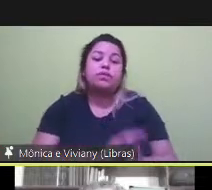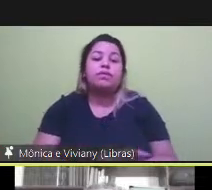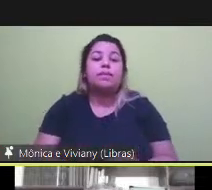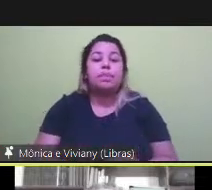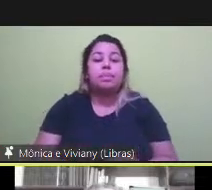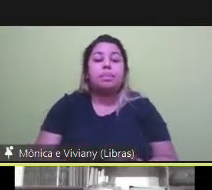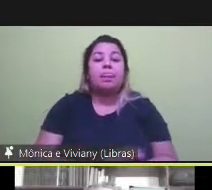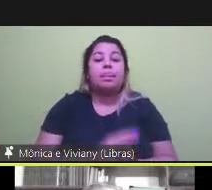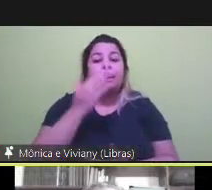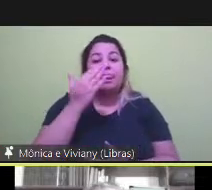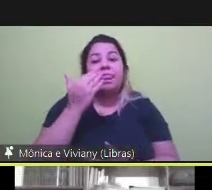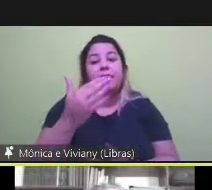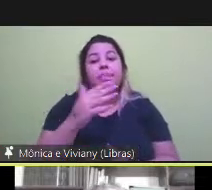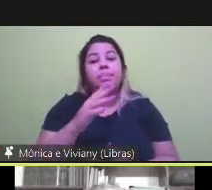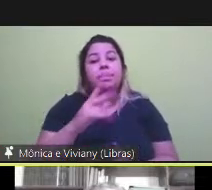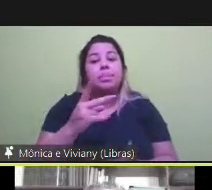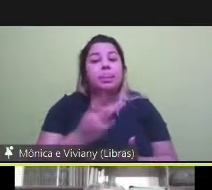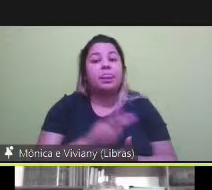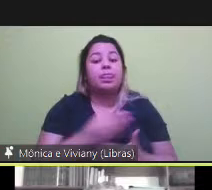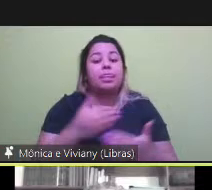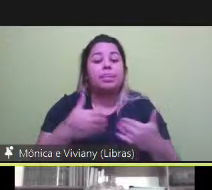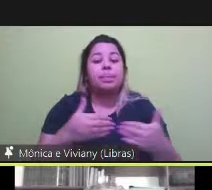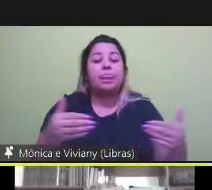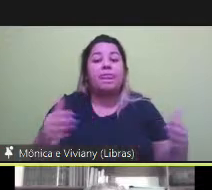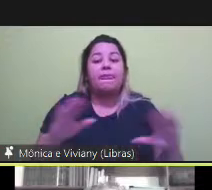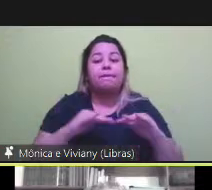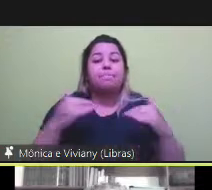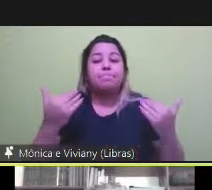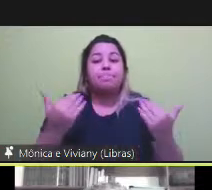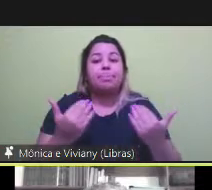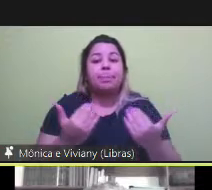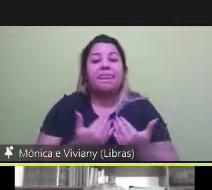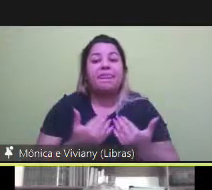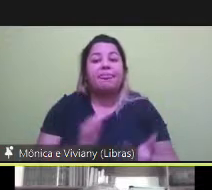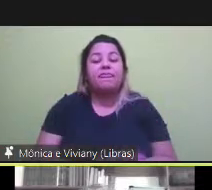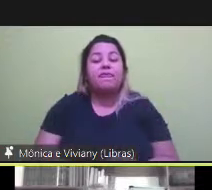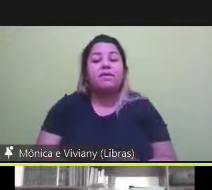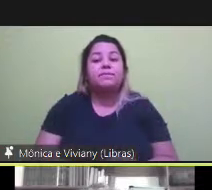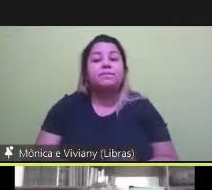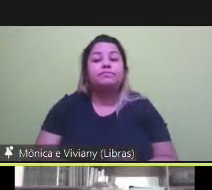structure, the dynamic, the opening to the community around it.